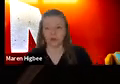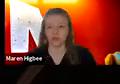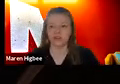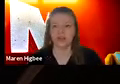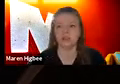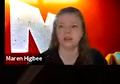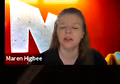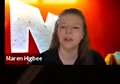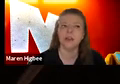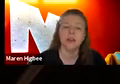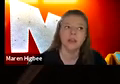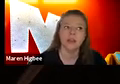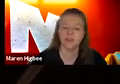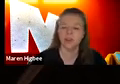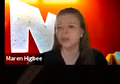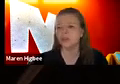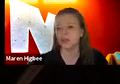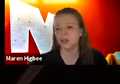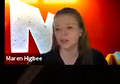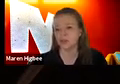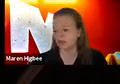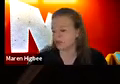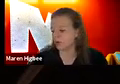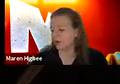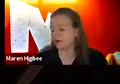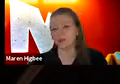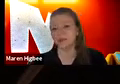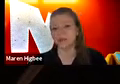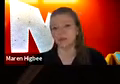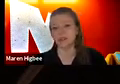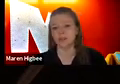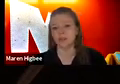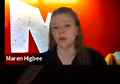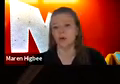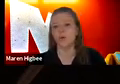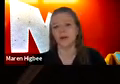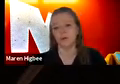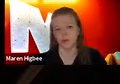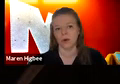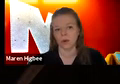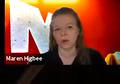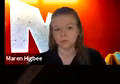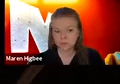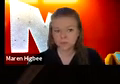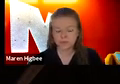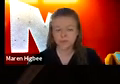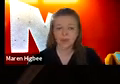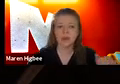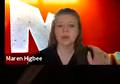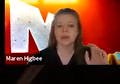also an interesting challenge that I think is going in the right direction, but that's one area I would say we still need quite a bit of work on.